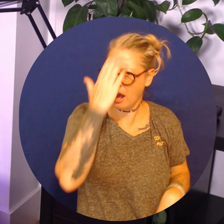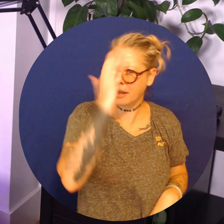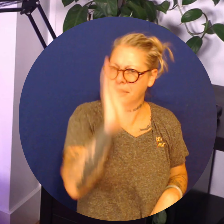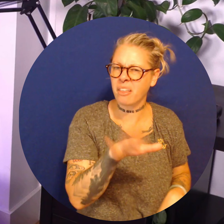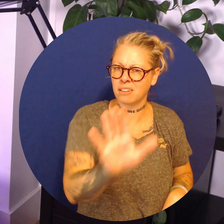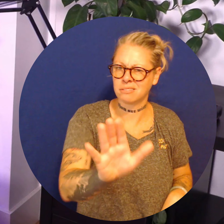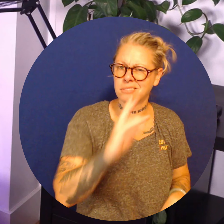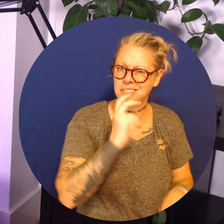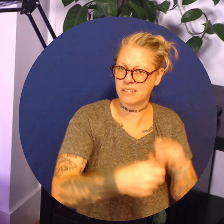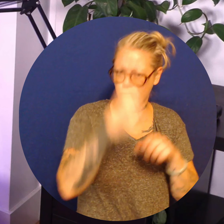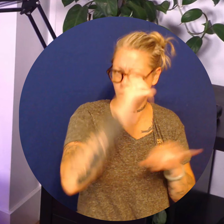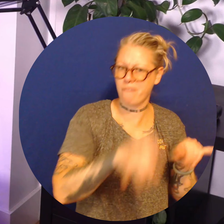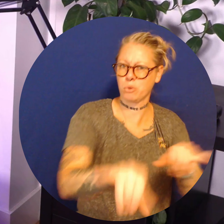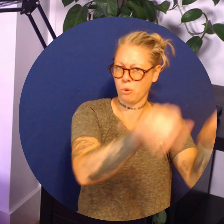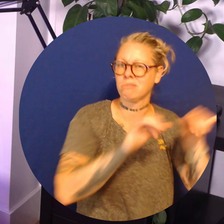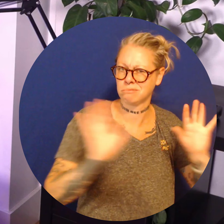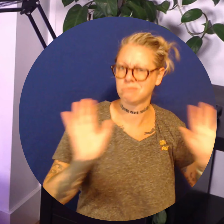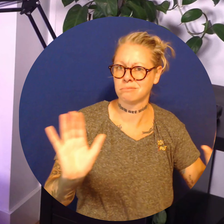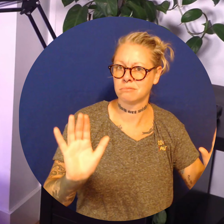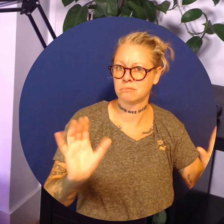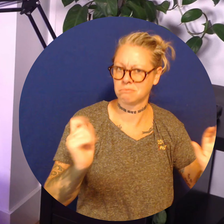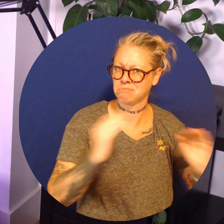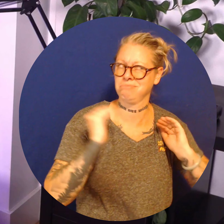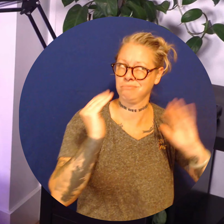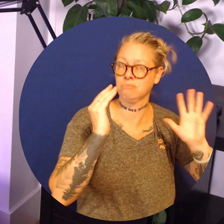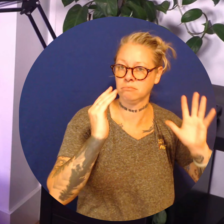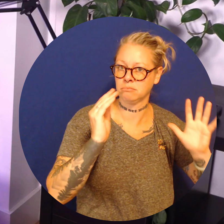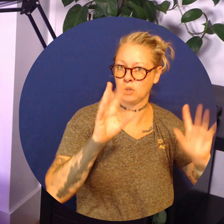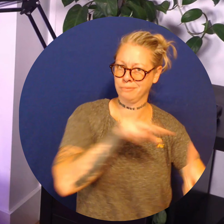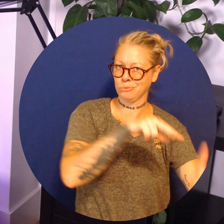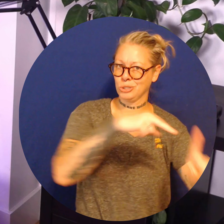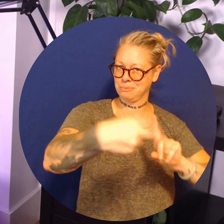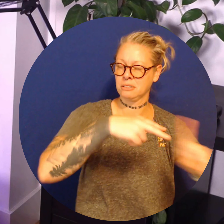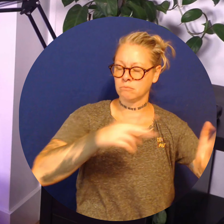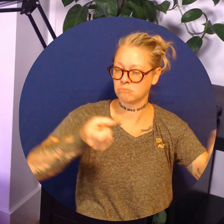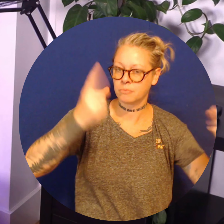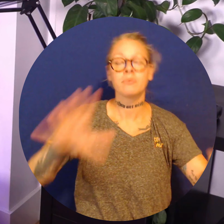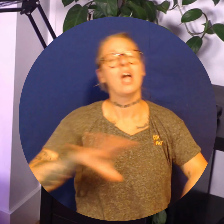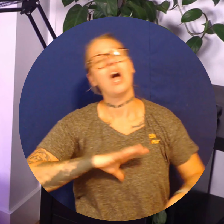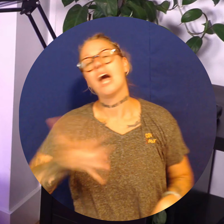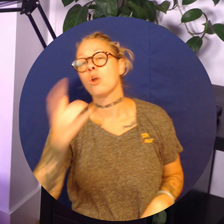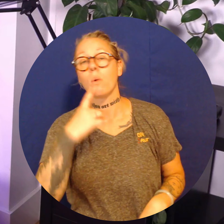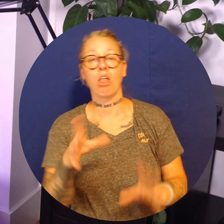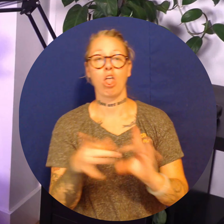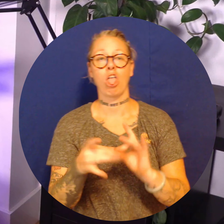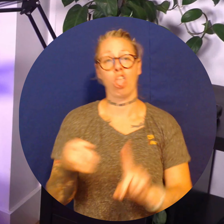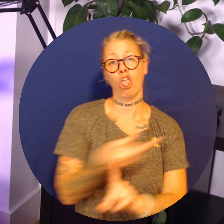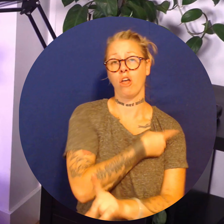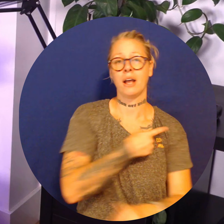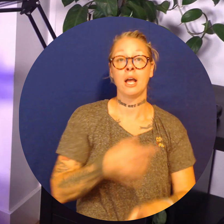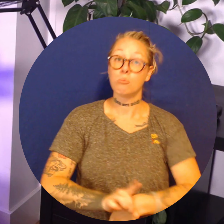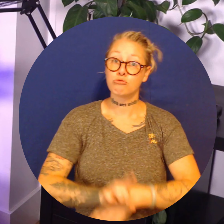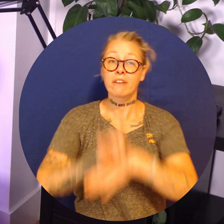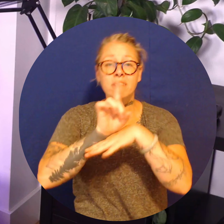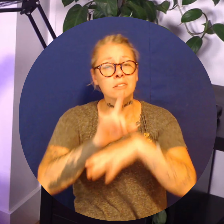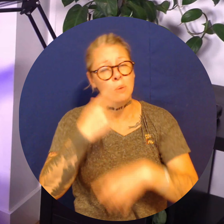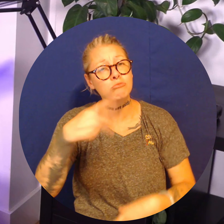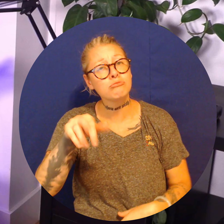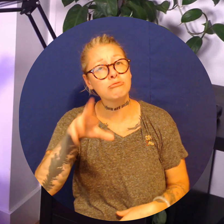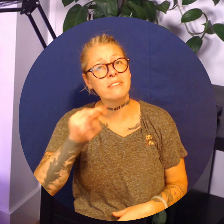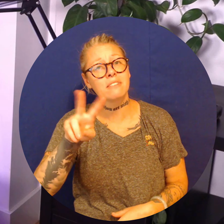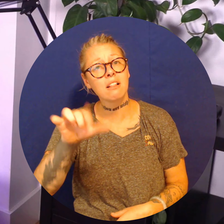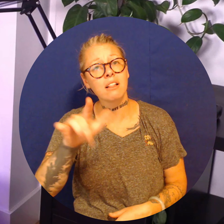life is hard it's hard for everybody and it's all relative but also like and i don't want to also negate privilege and all that stuff